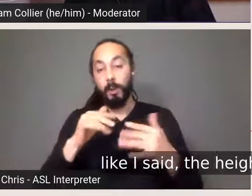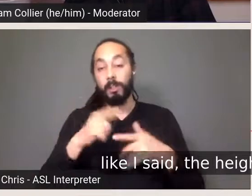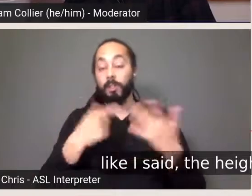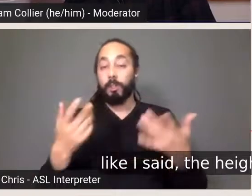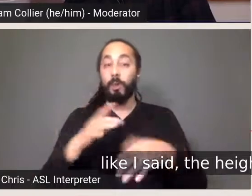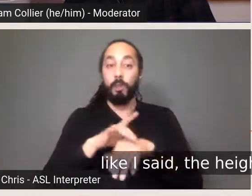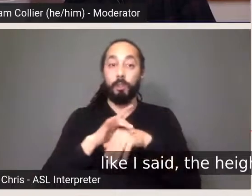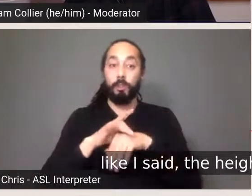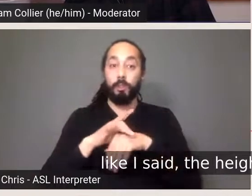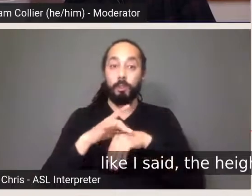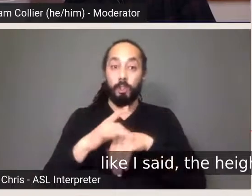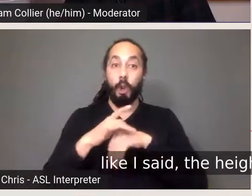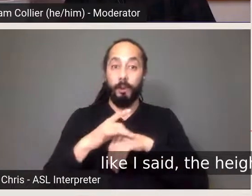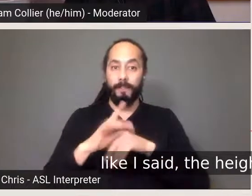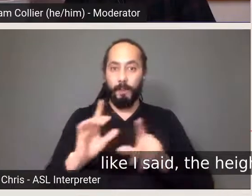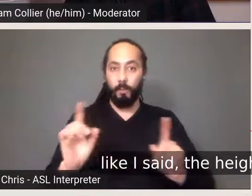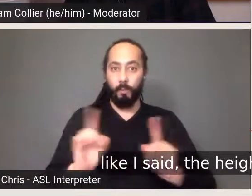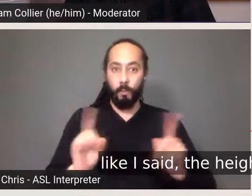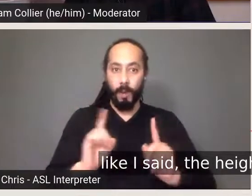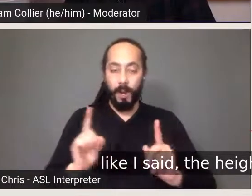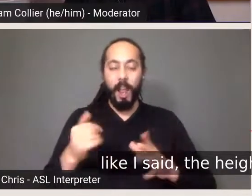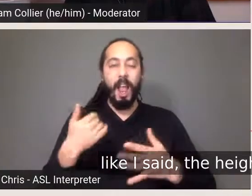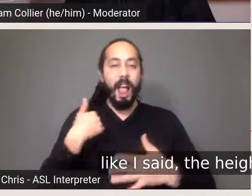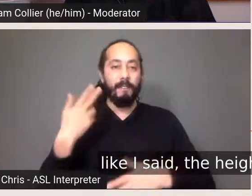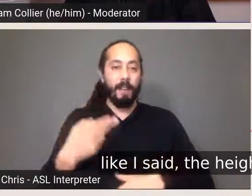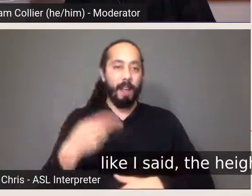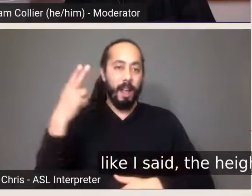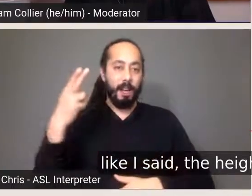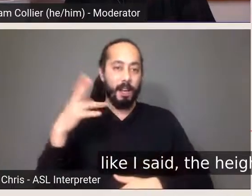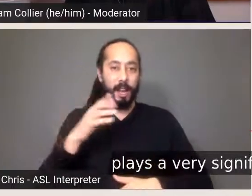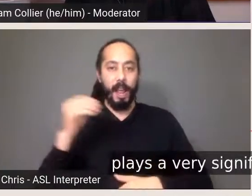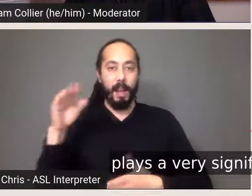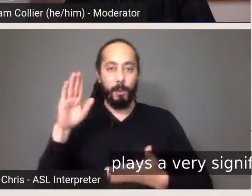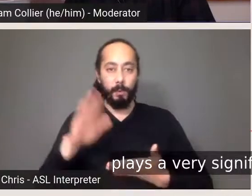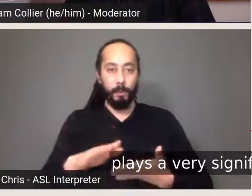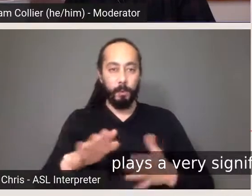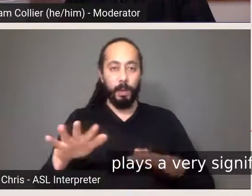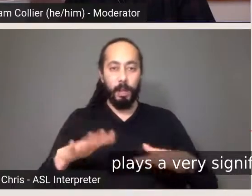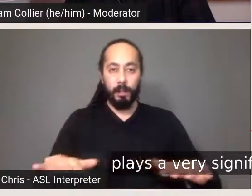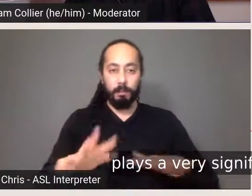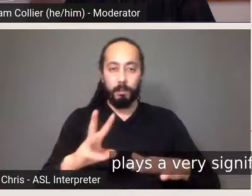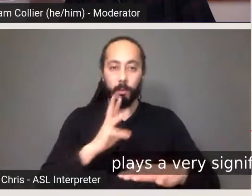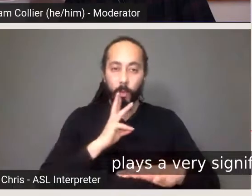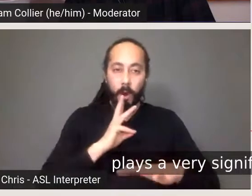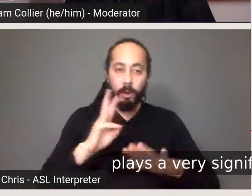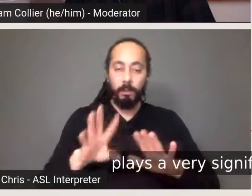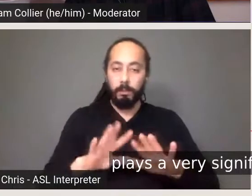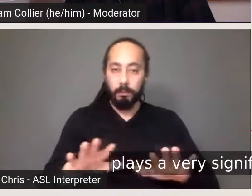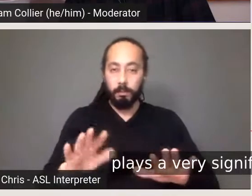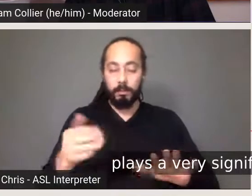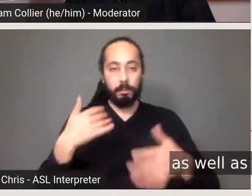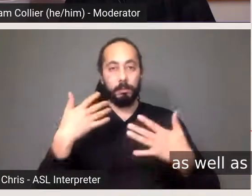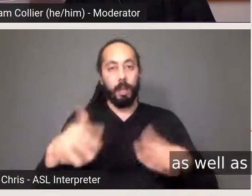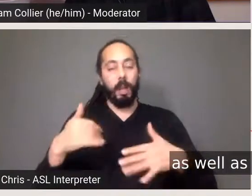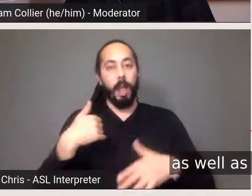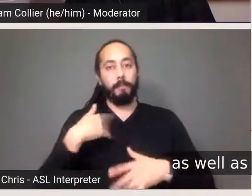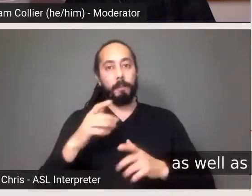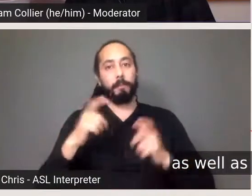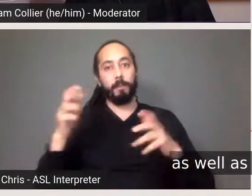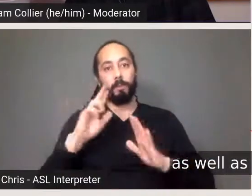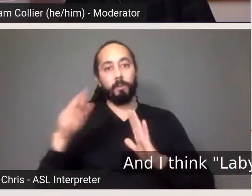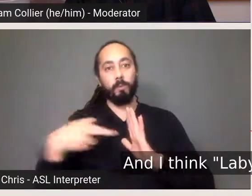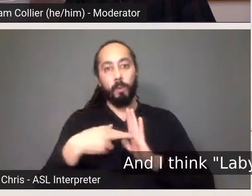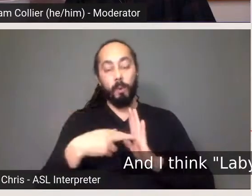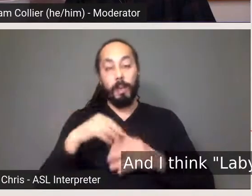Onomichi, like I said, the height and the lower part, it plays a very significant role in his life as well as in